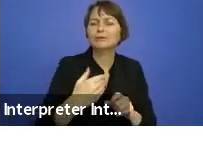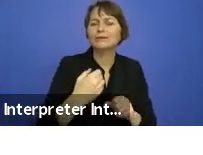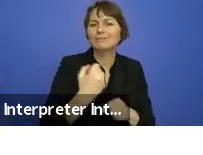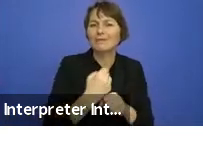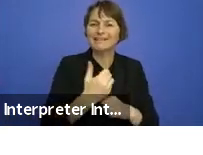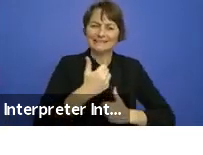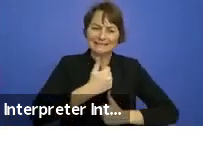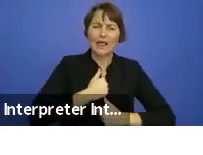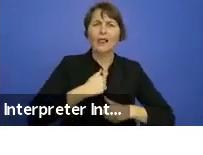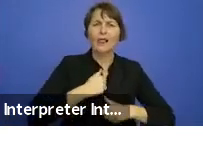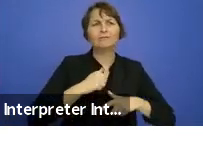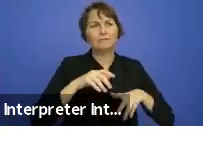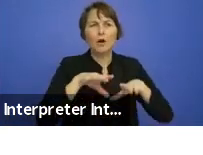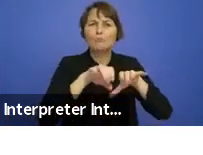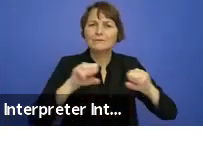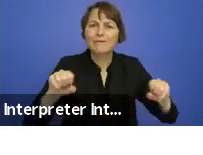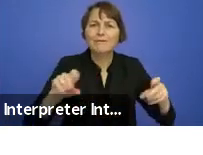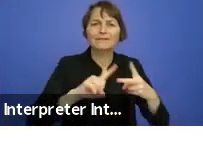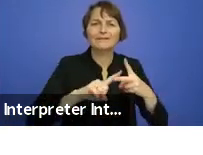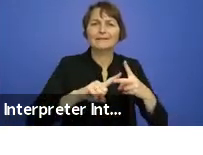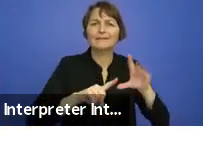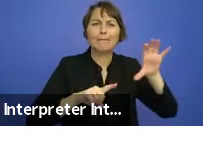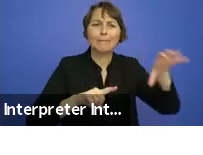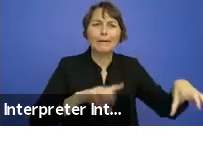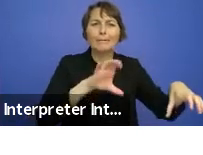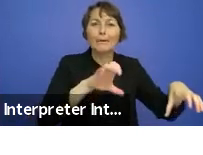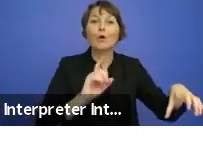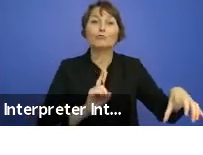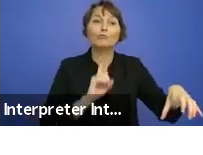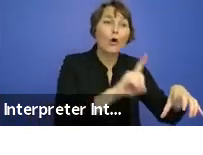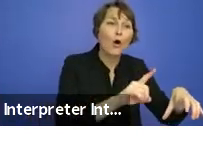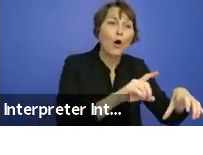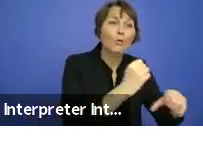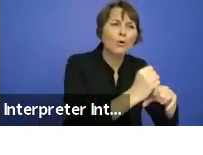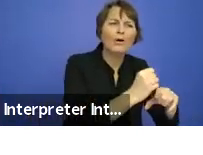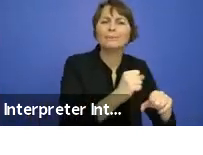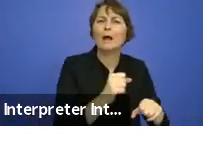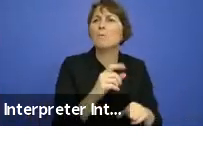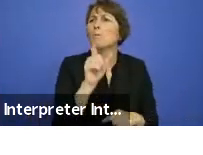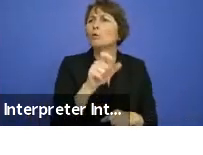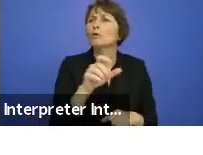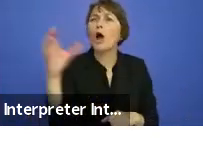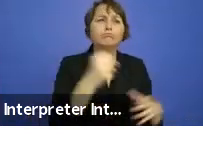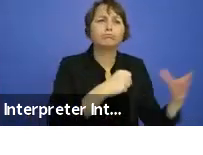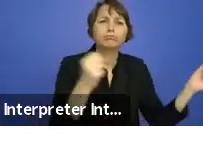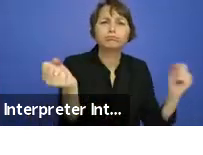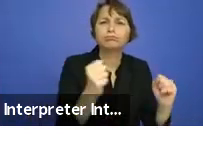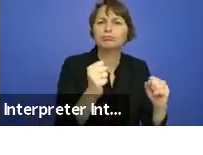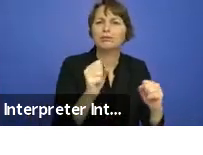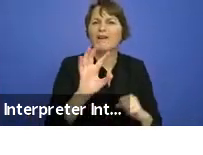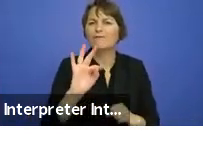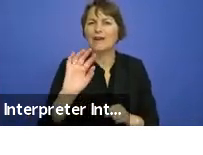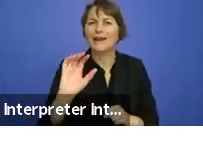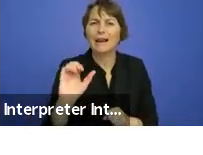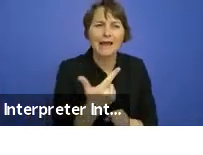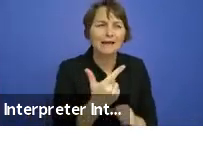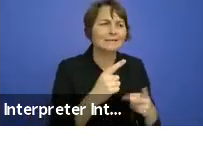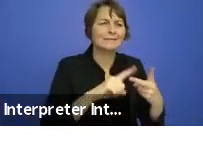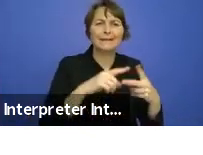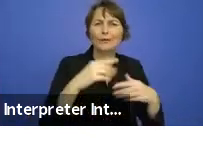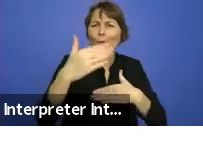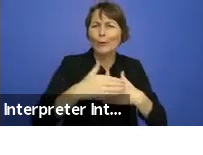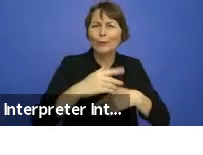to venues, they have fewer permanent artists, they work more on a project basis with freelancers and short-term contracts, which also has